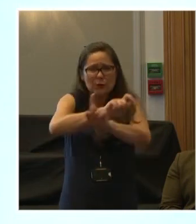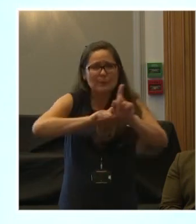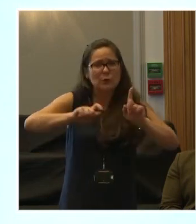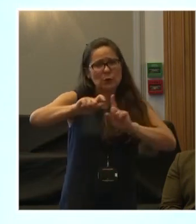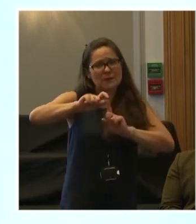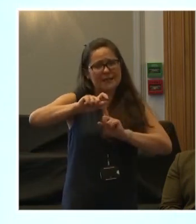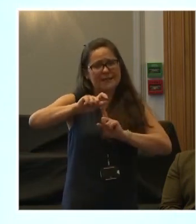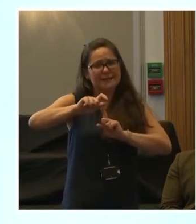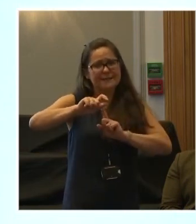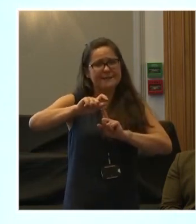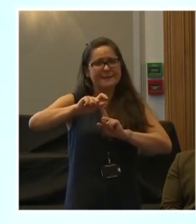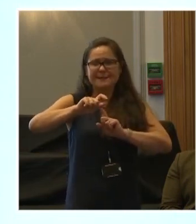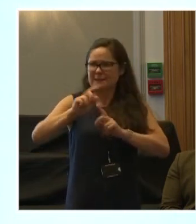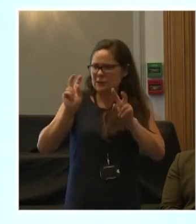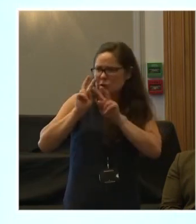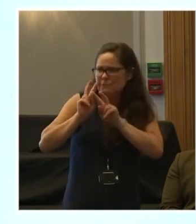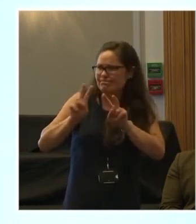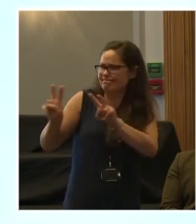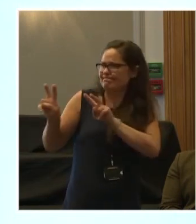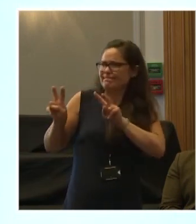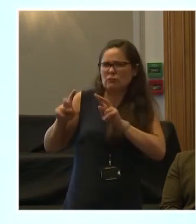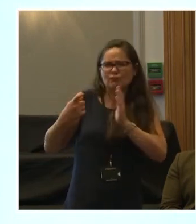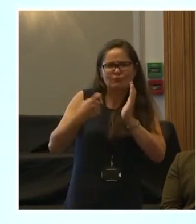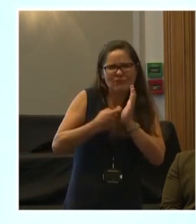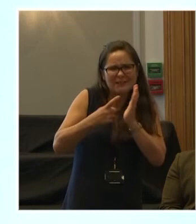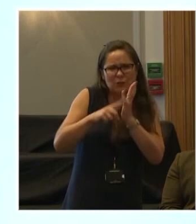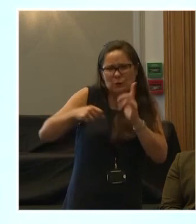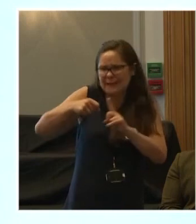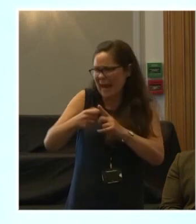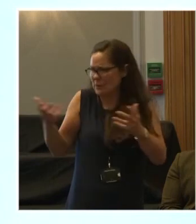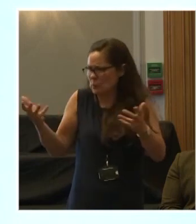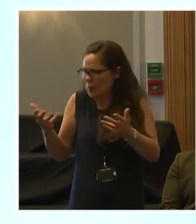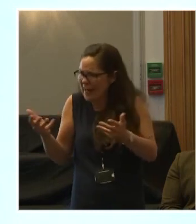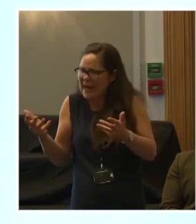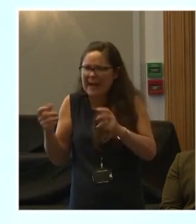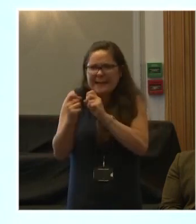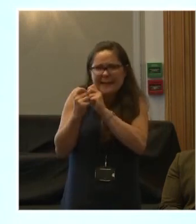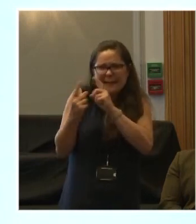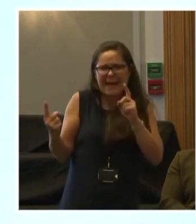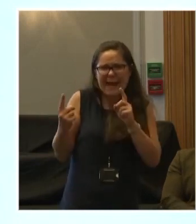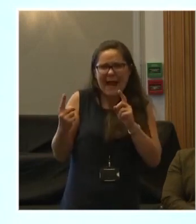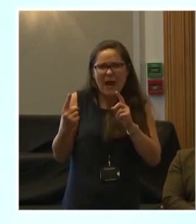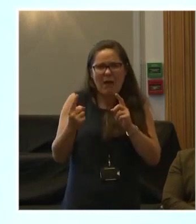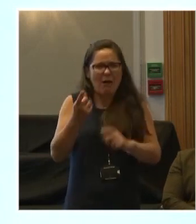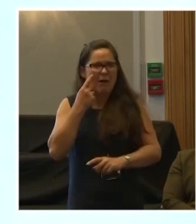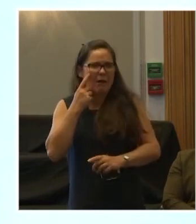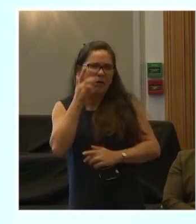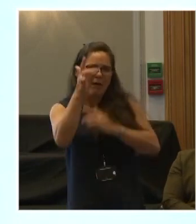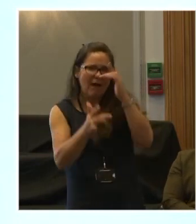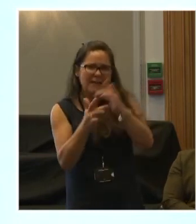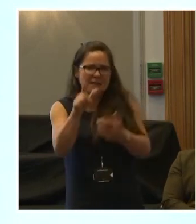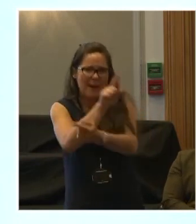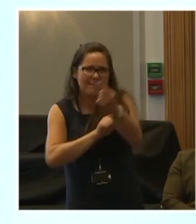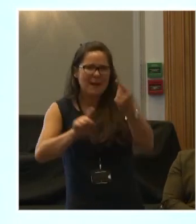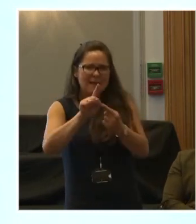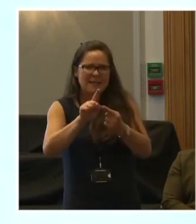for a local group near you, join us for a webinar, and find out more about our services, information, and the newest research coming over